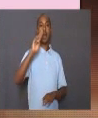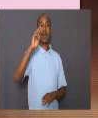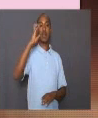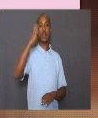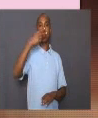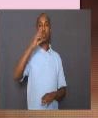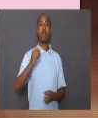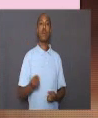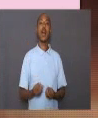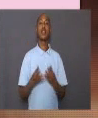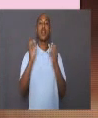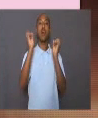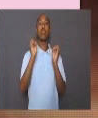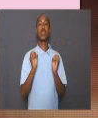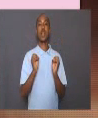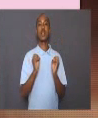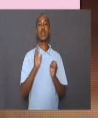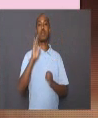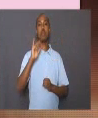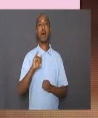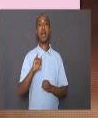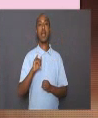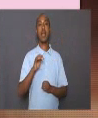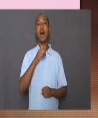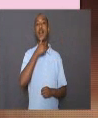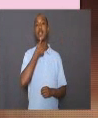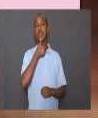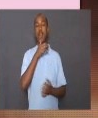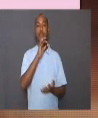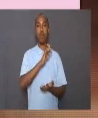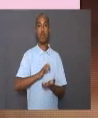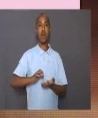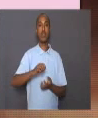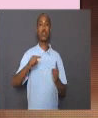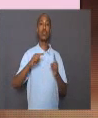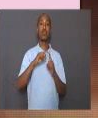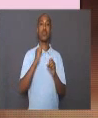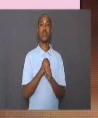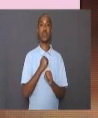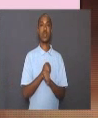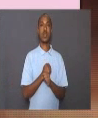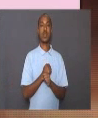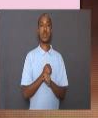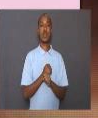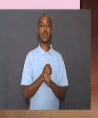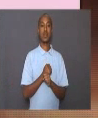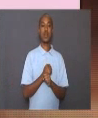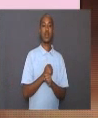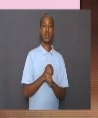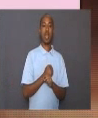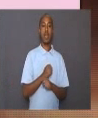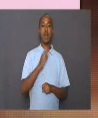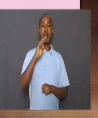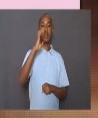is further oxidized by the acidified compound to produce carboxylic